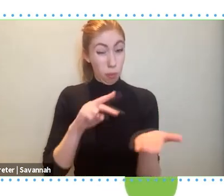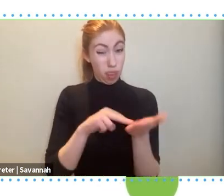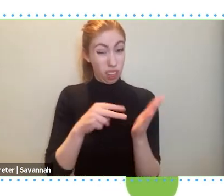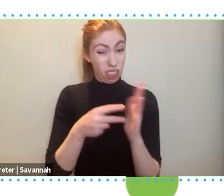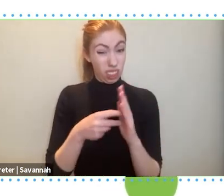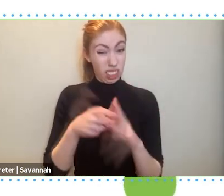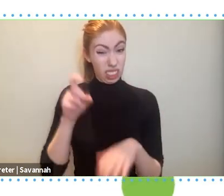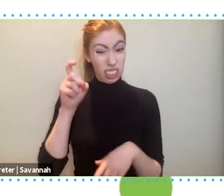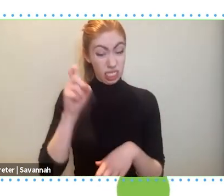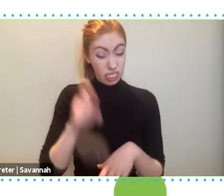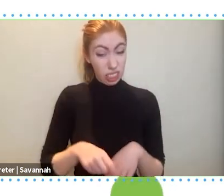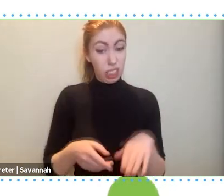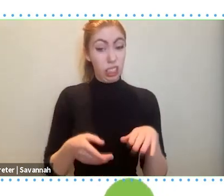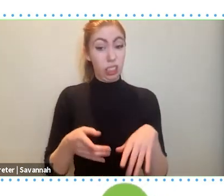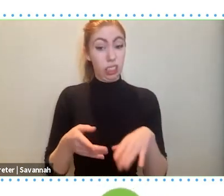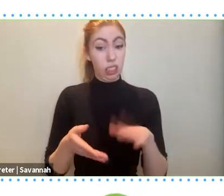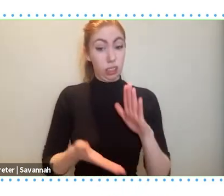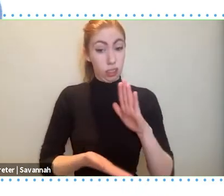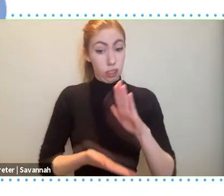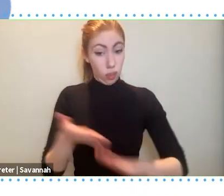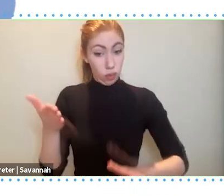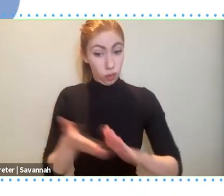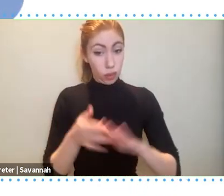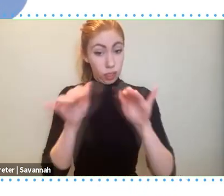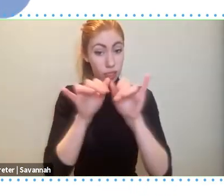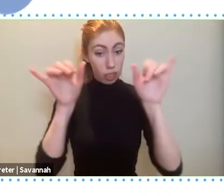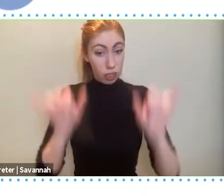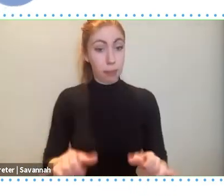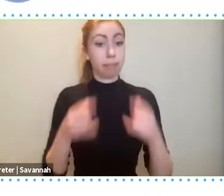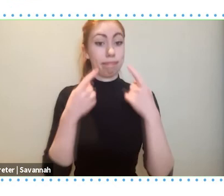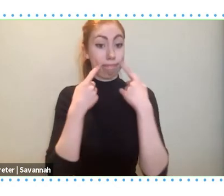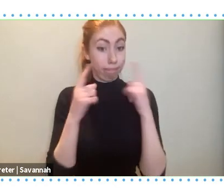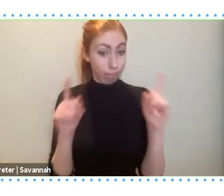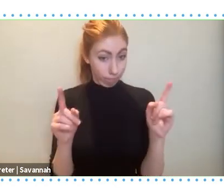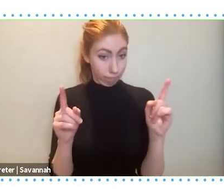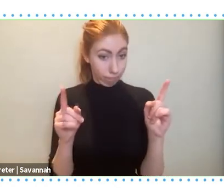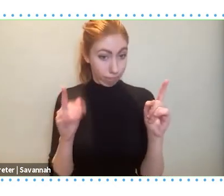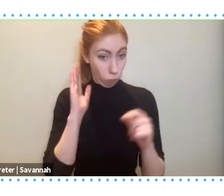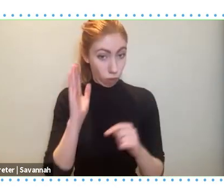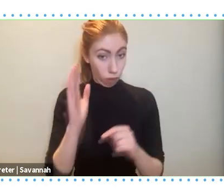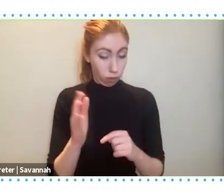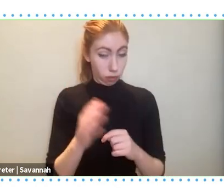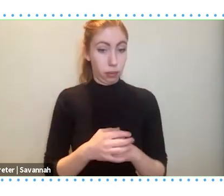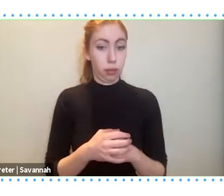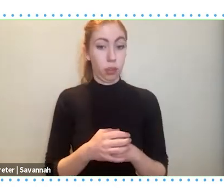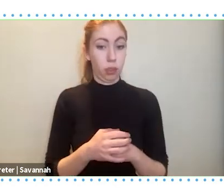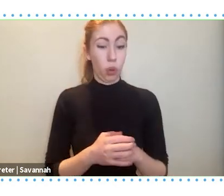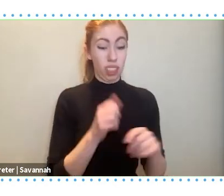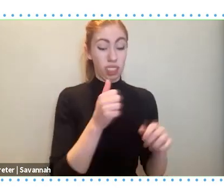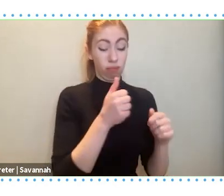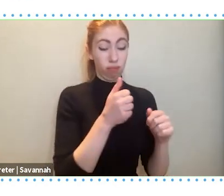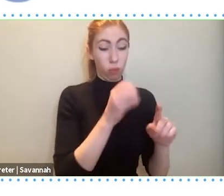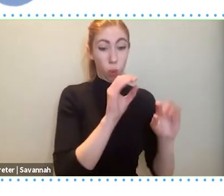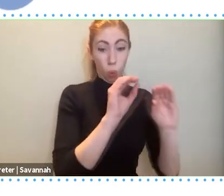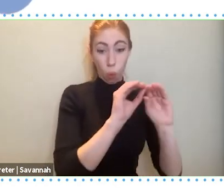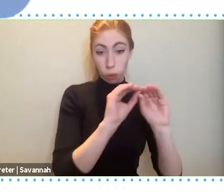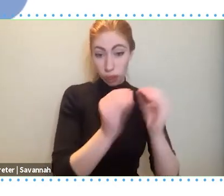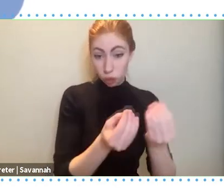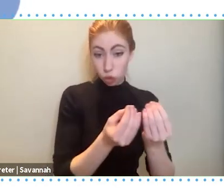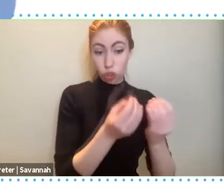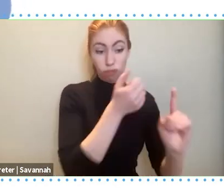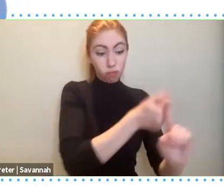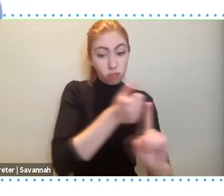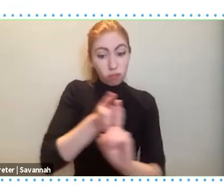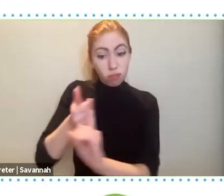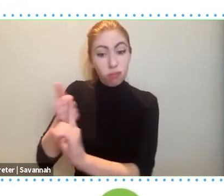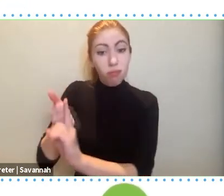and processes and practices that fit your organization and the needs of the organization, and deriving that